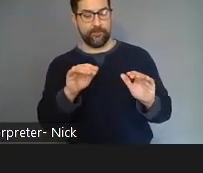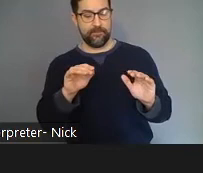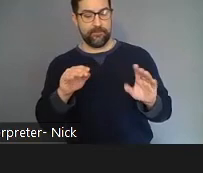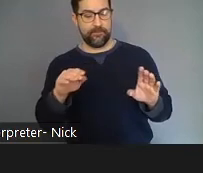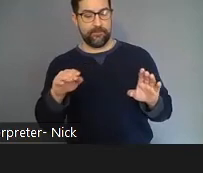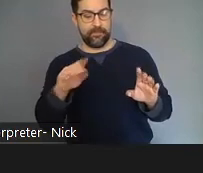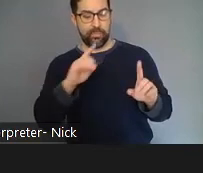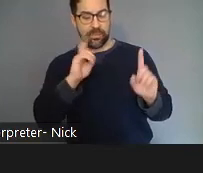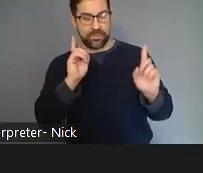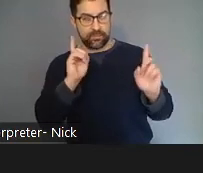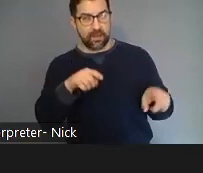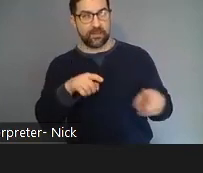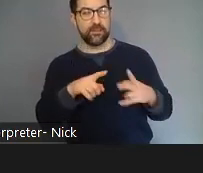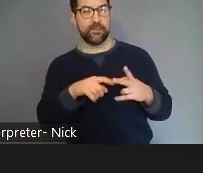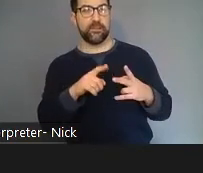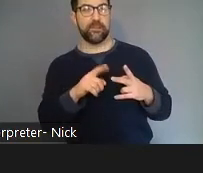responses